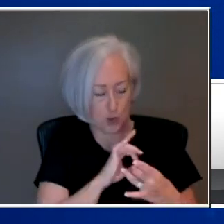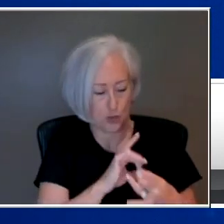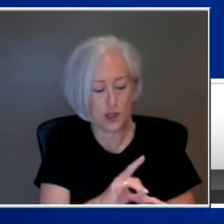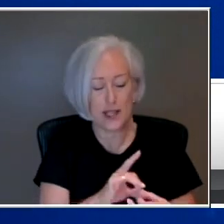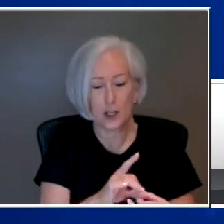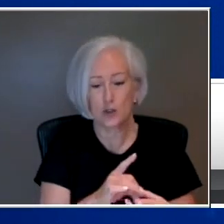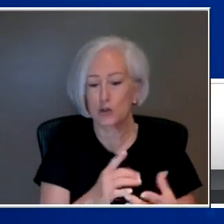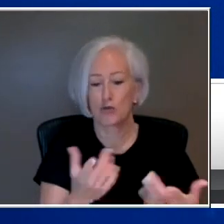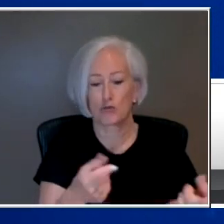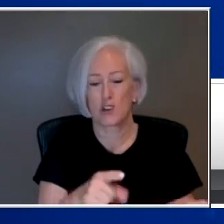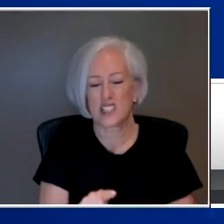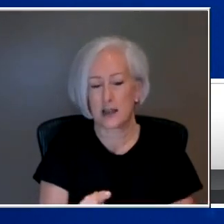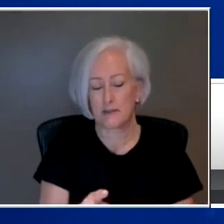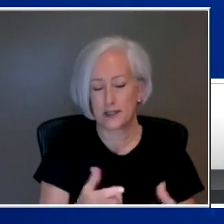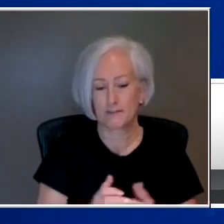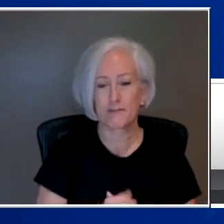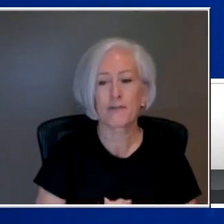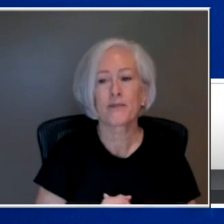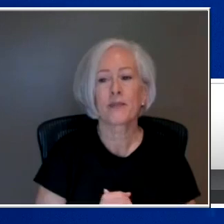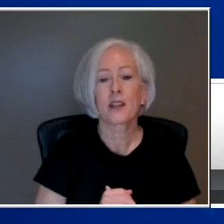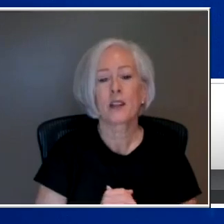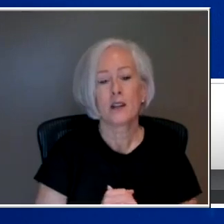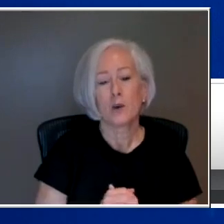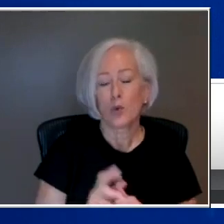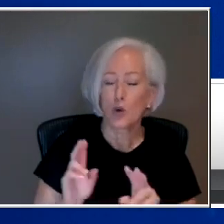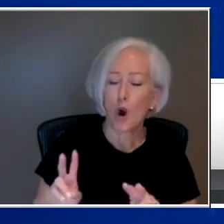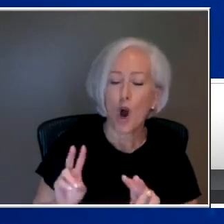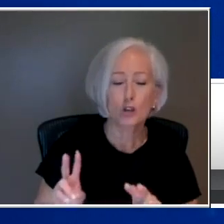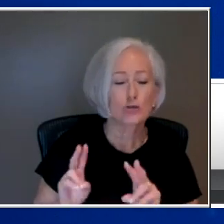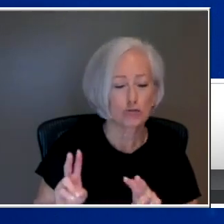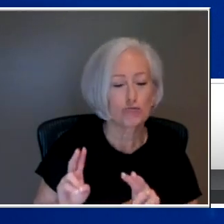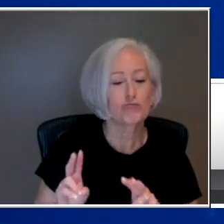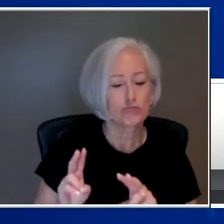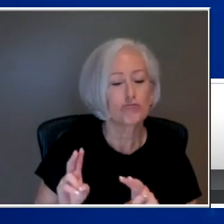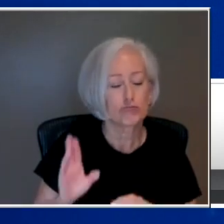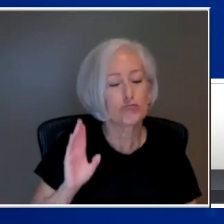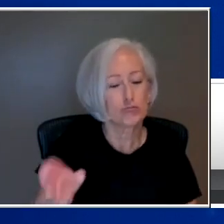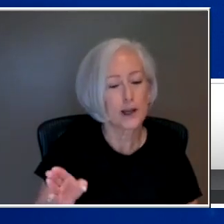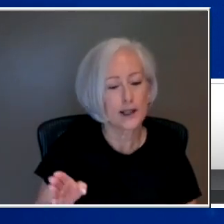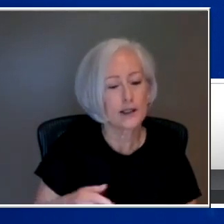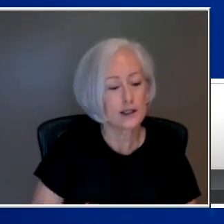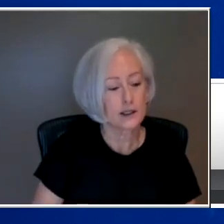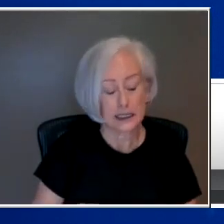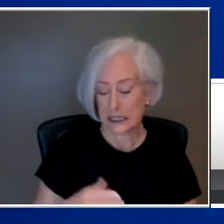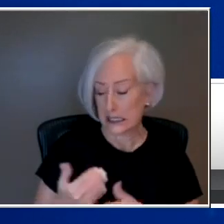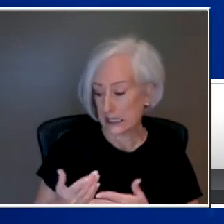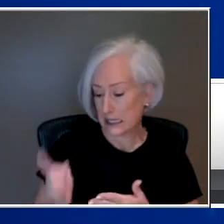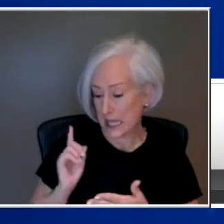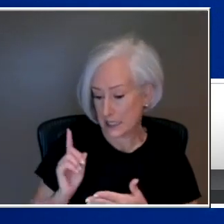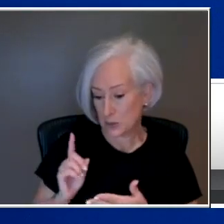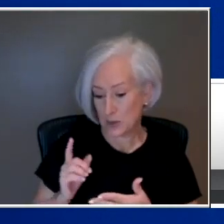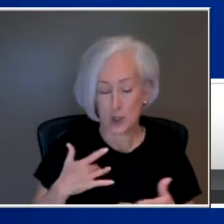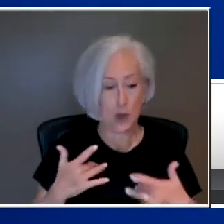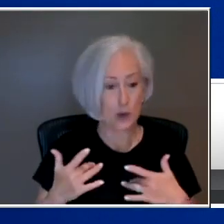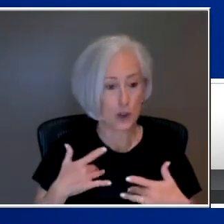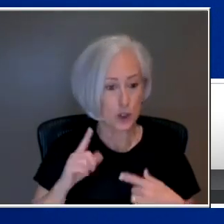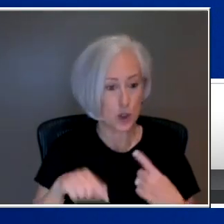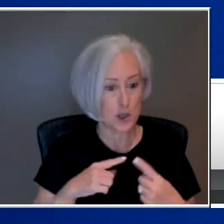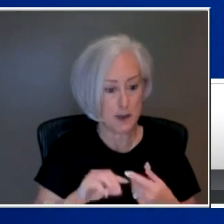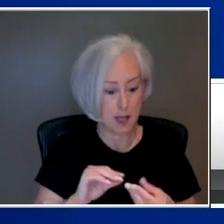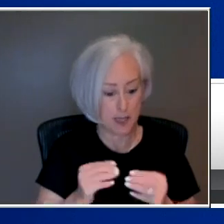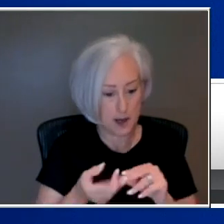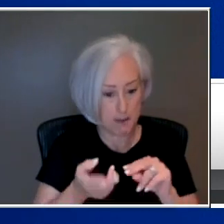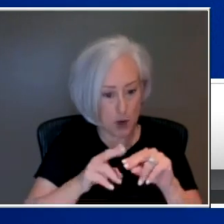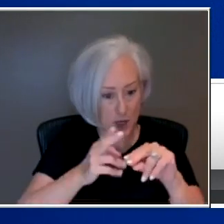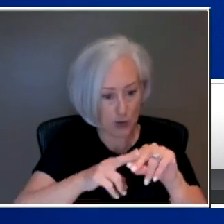going. But we'll continue to watch. Certainly we were concerned this past week about maybe our numbers increasing. Now